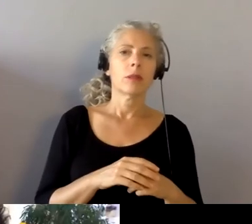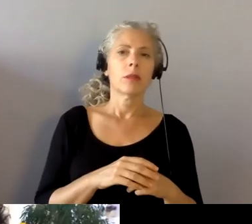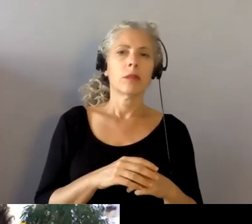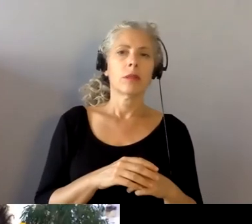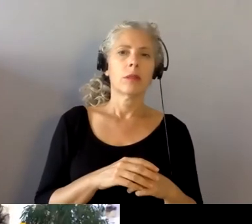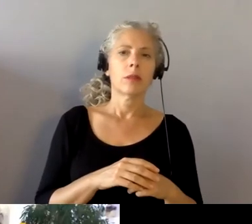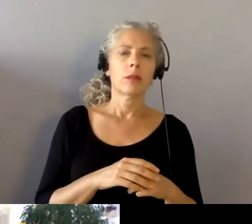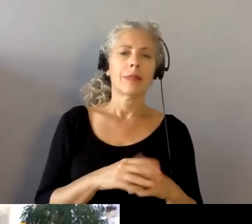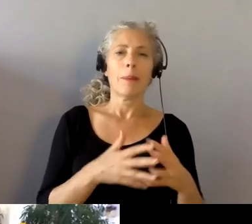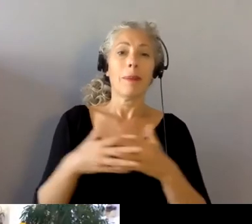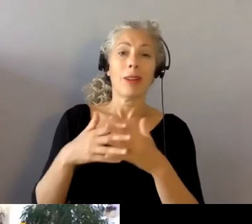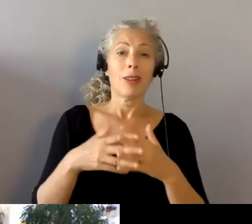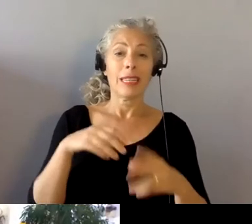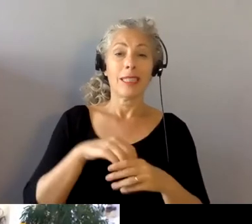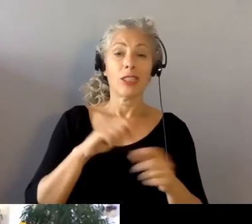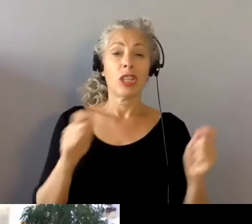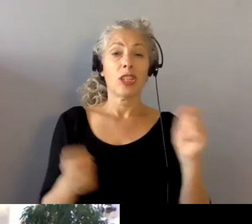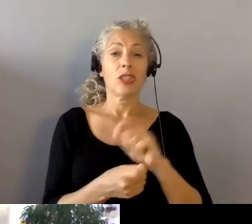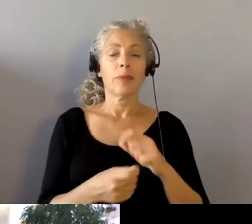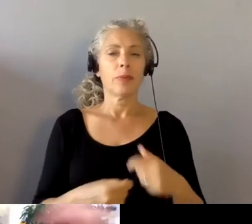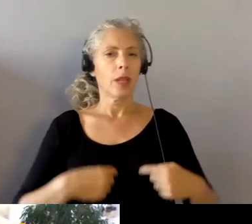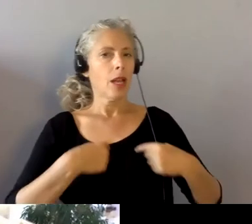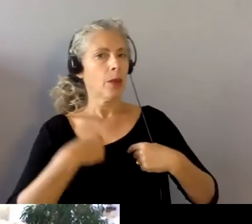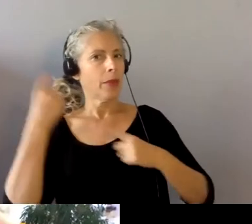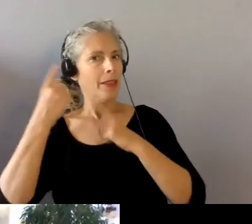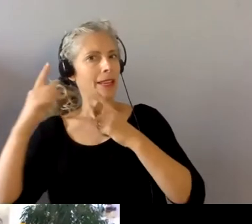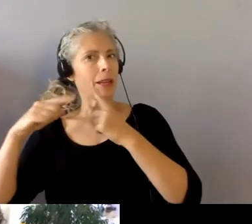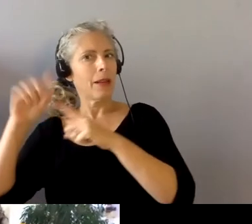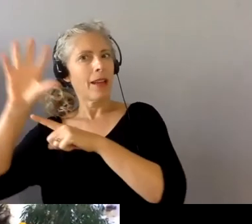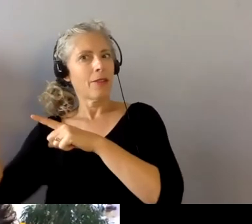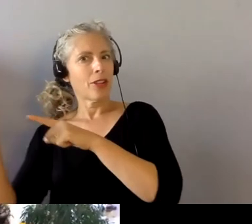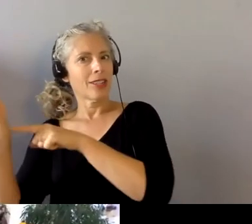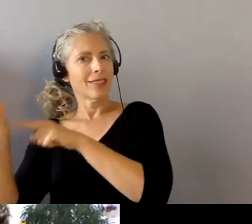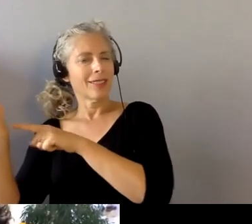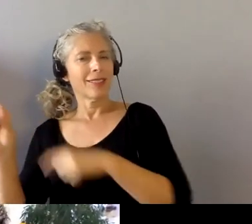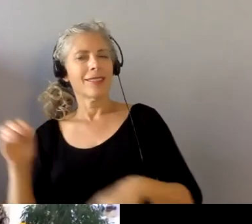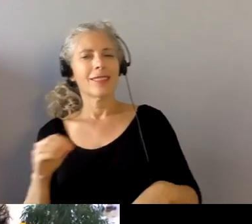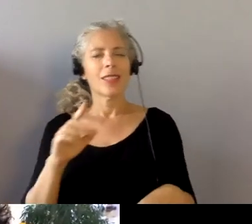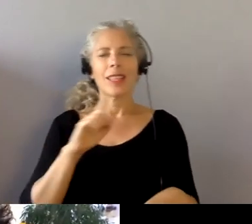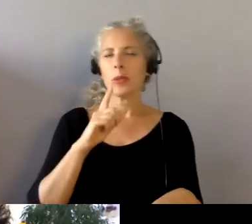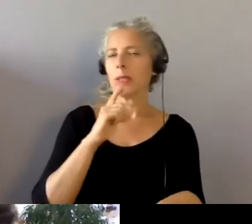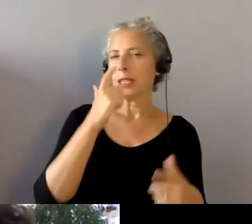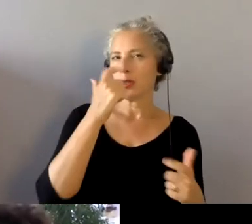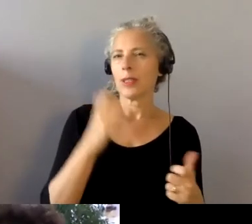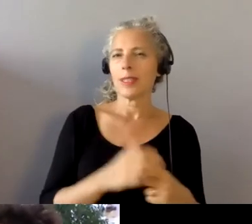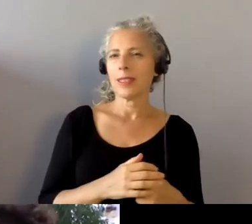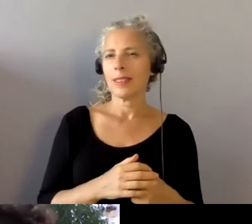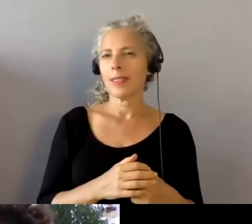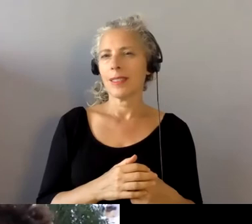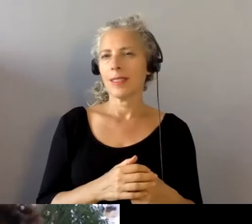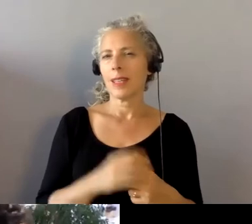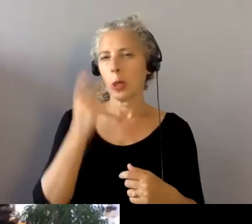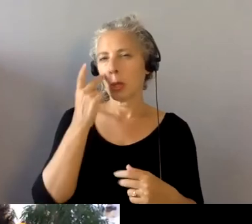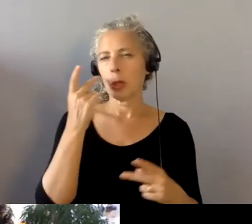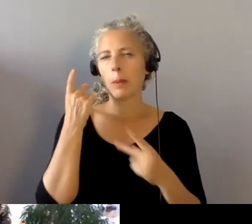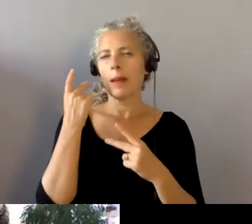changing United States. But I was thinking about the continent of Africa. So to me, that's an interesting, different looking back at